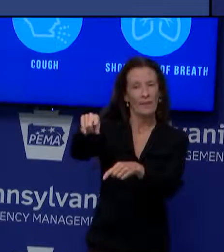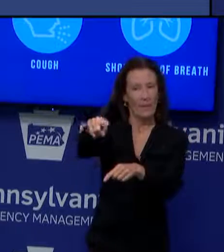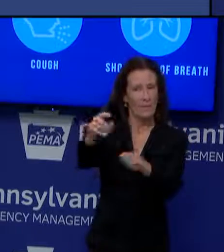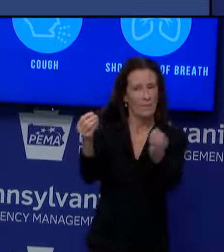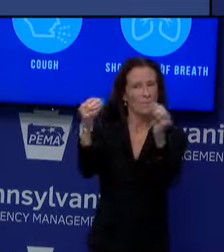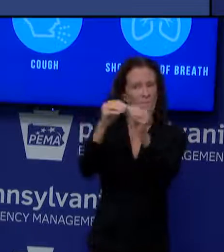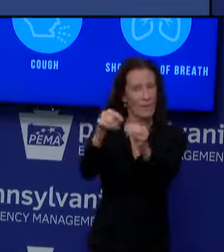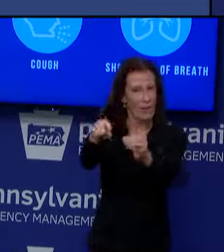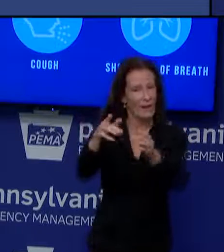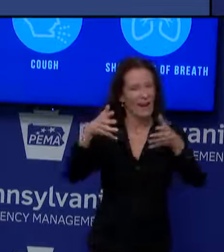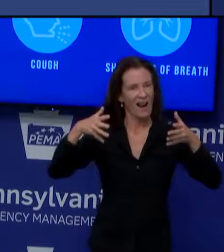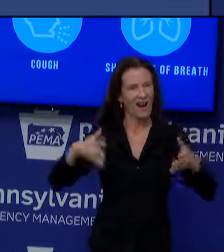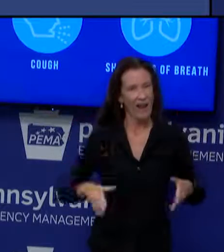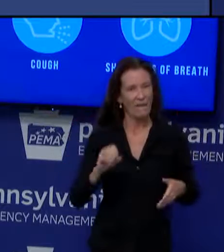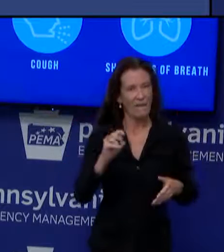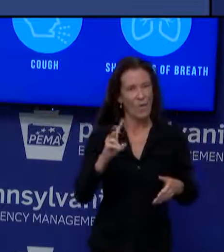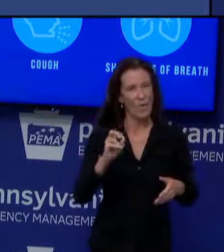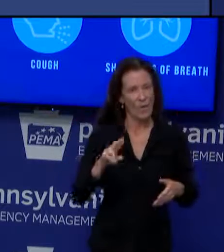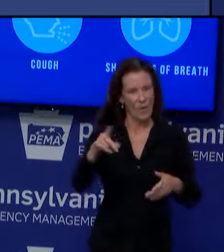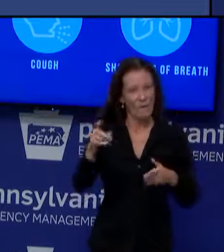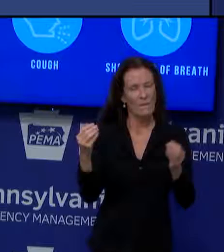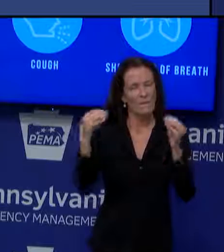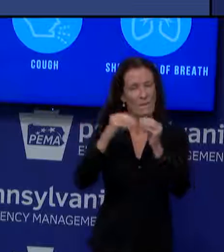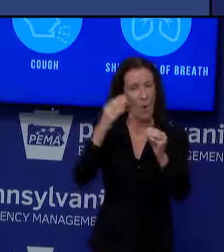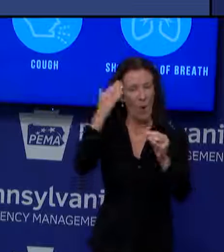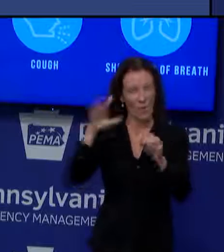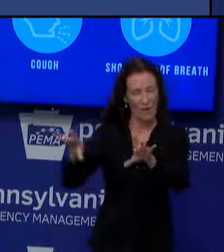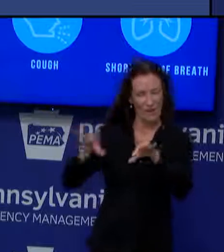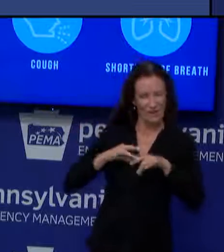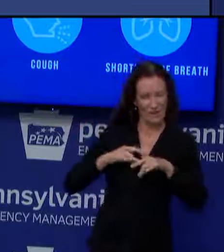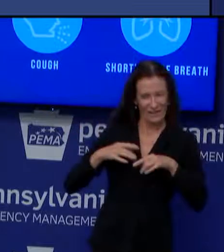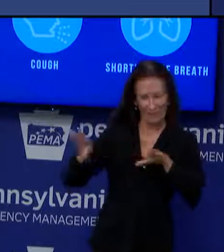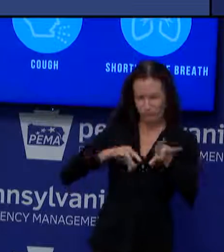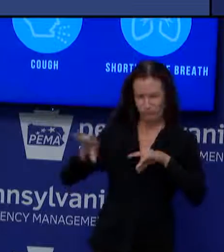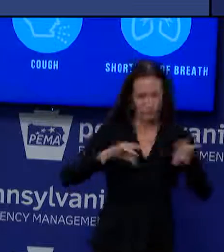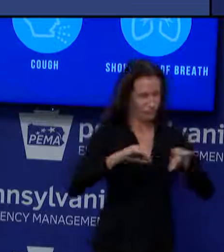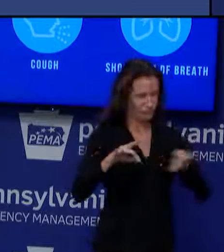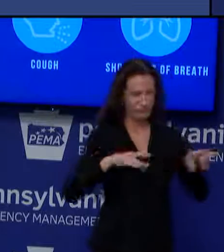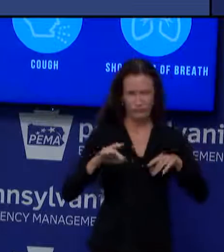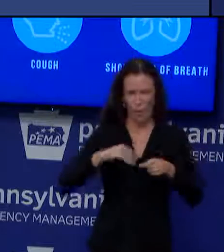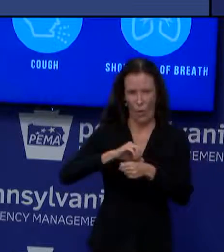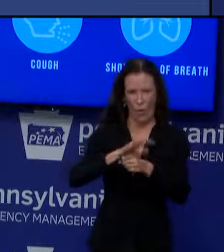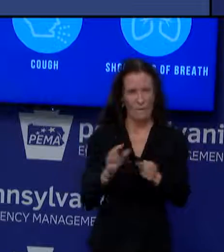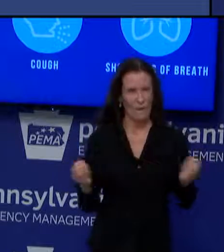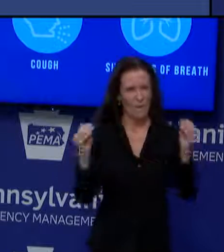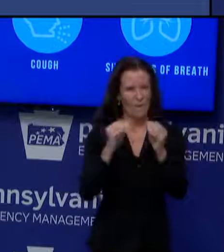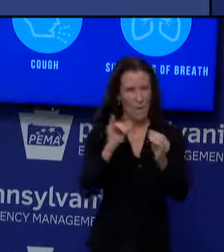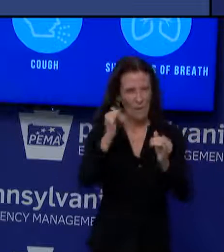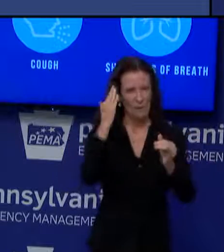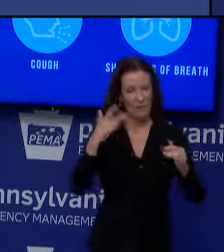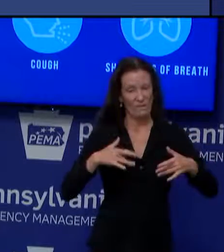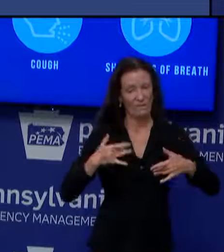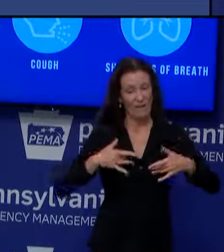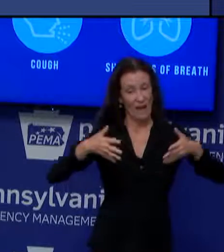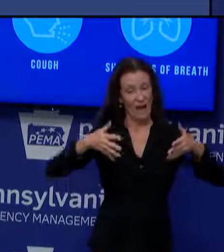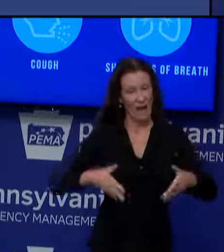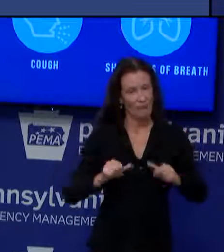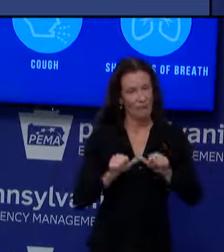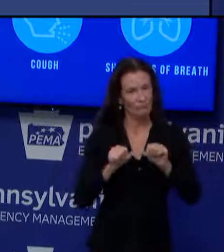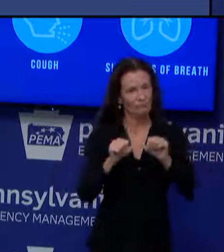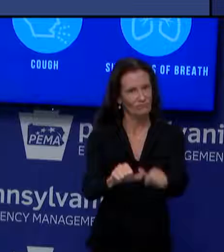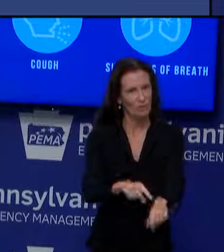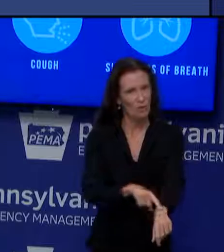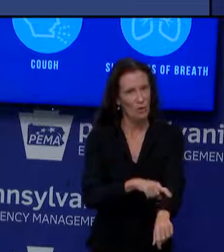exposed to. So as we have national discussions about healthcare, the potential for people